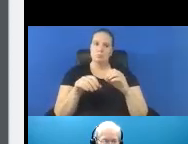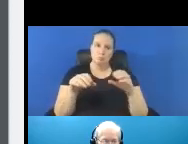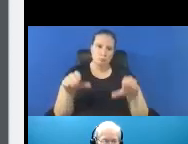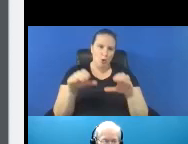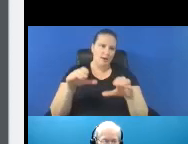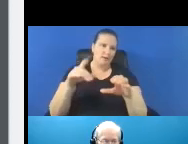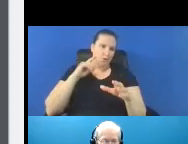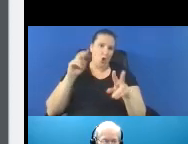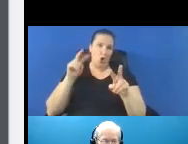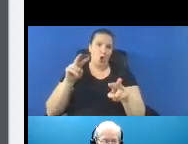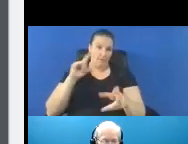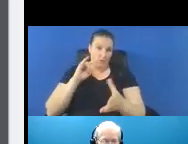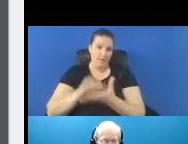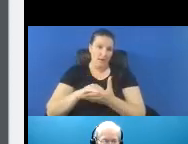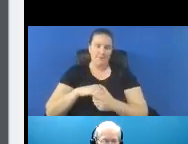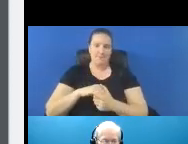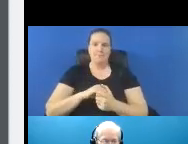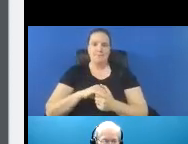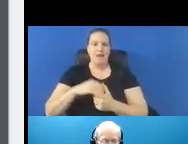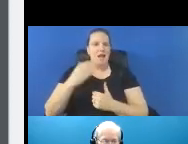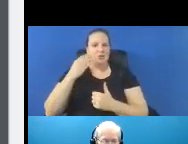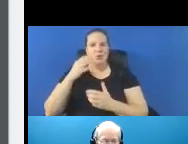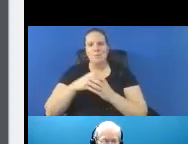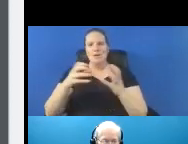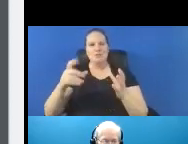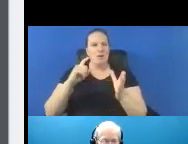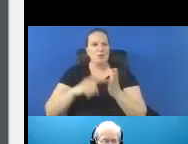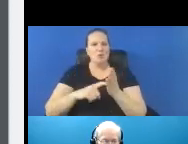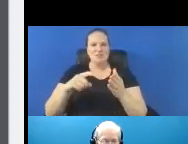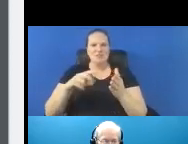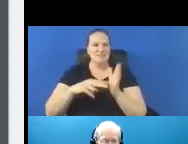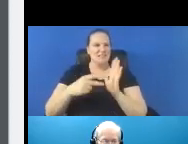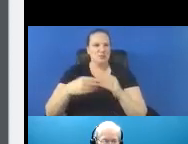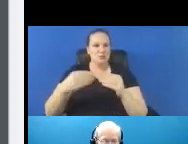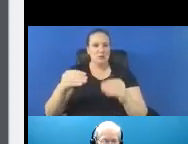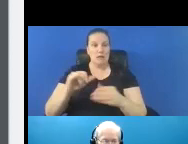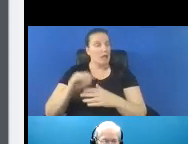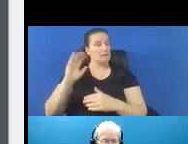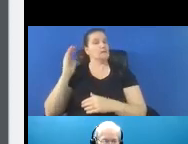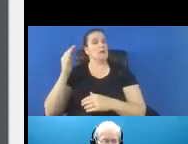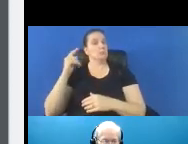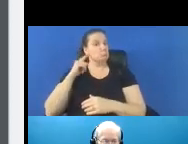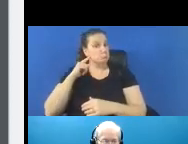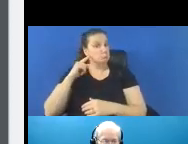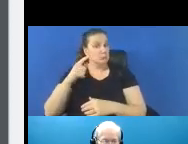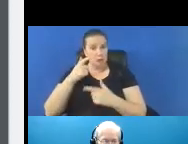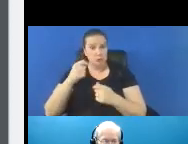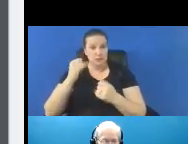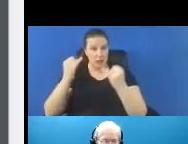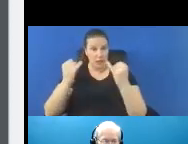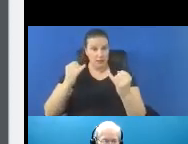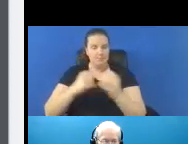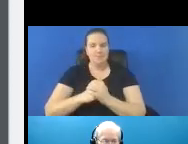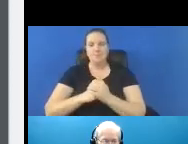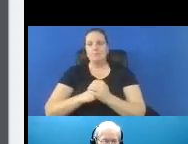I don't know too much about a notice of an intent to sell. It sounds like an interesting idea. And then the